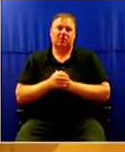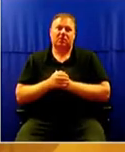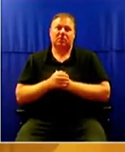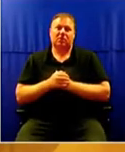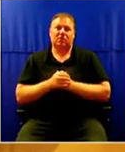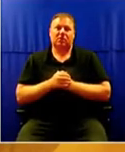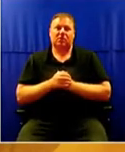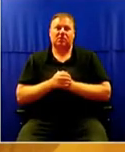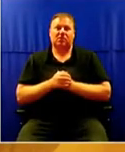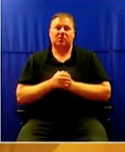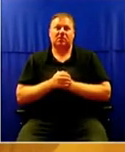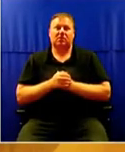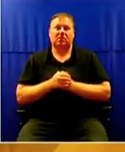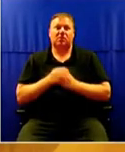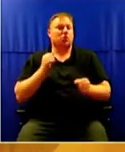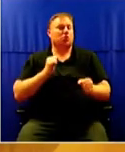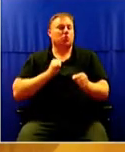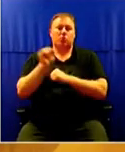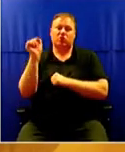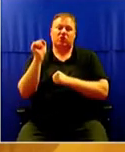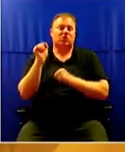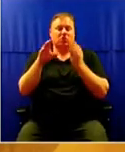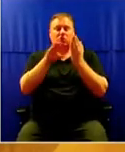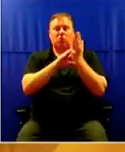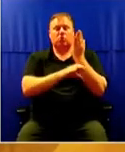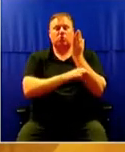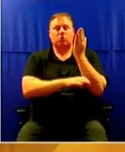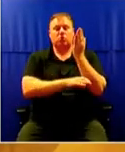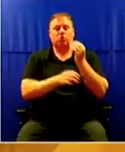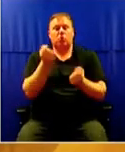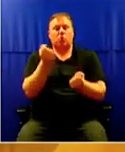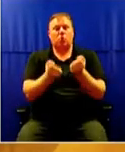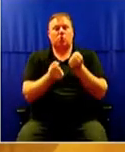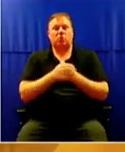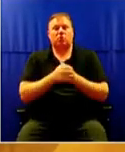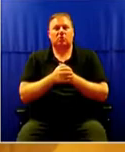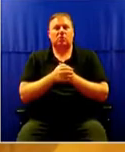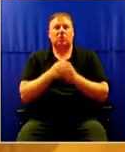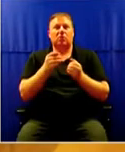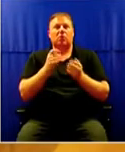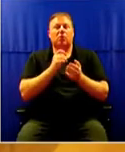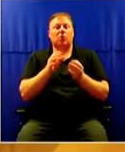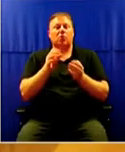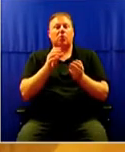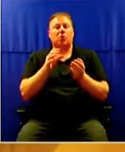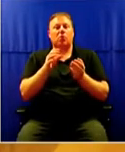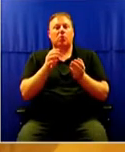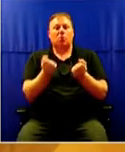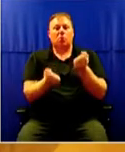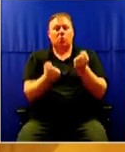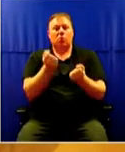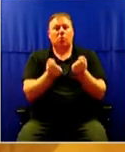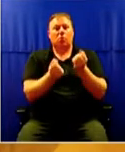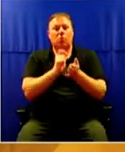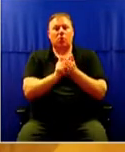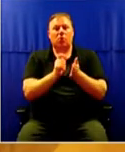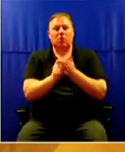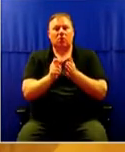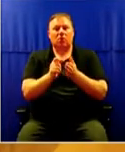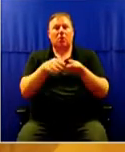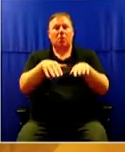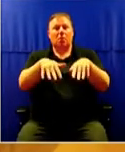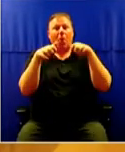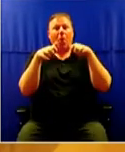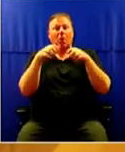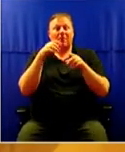enough, was rejected by the Constitutional Court. The court noted that the reasons furnished for Parliament's failure to